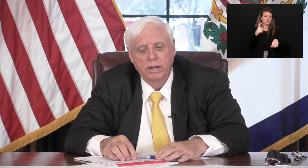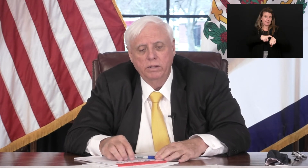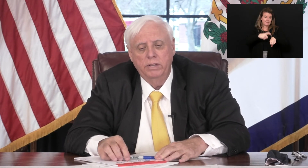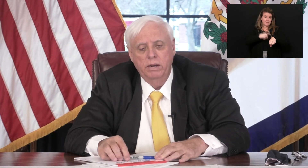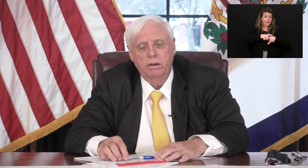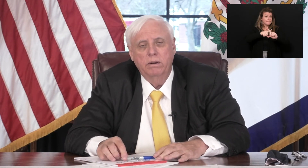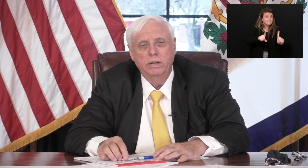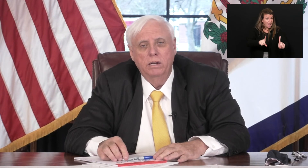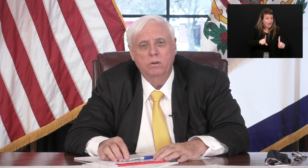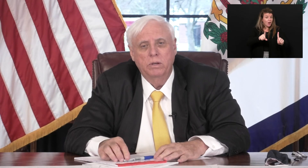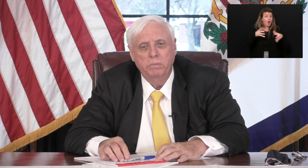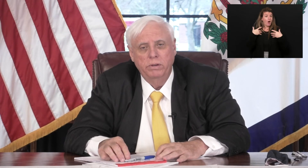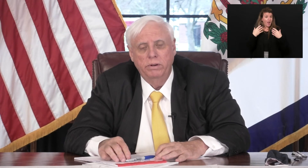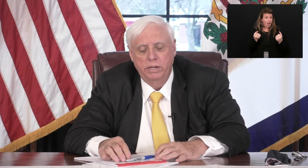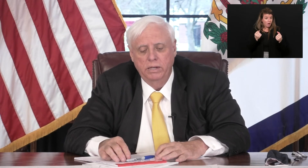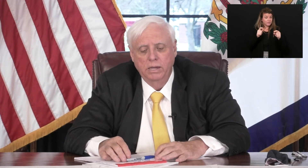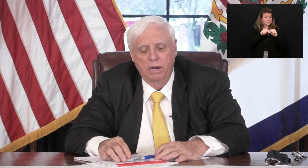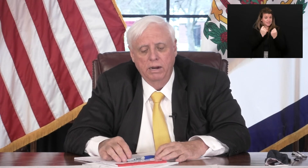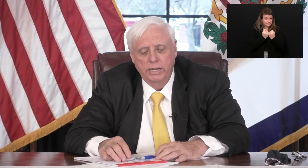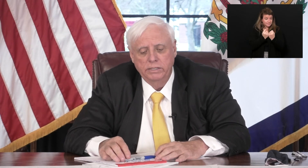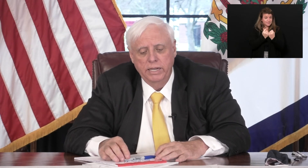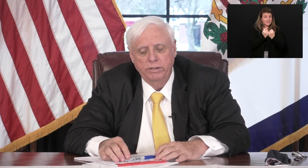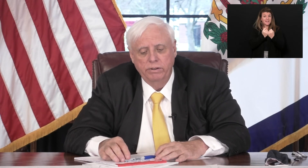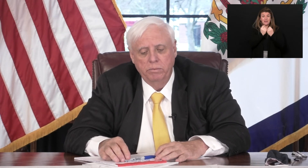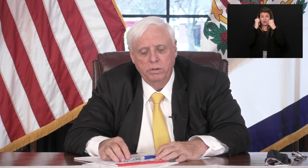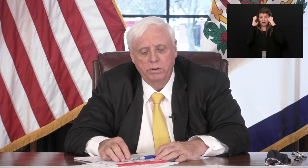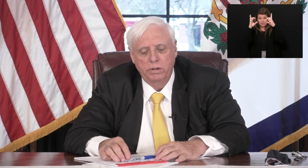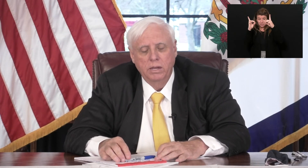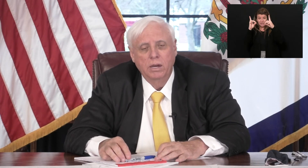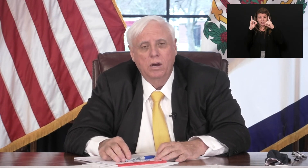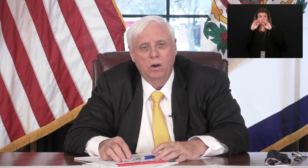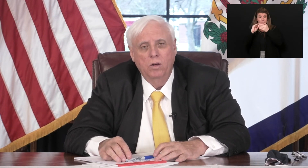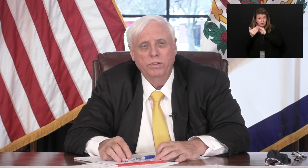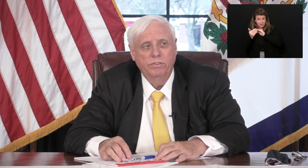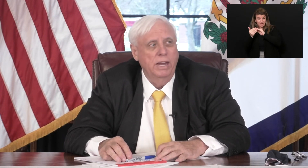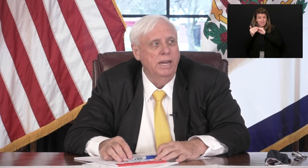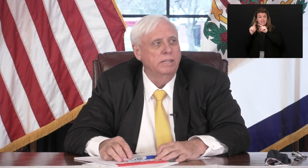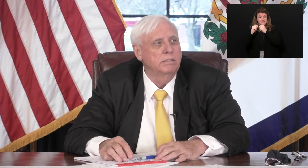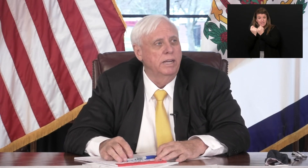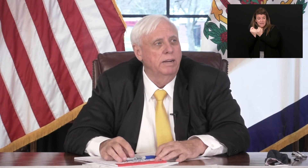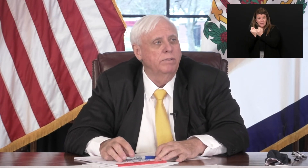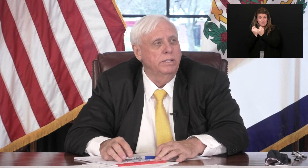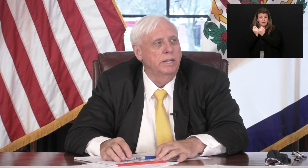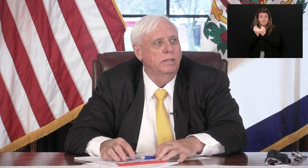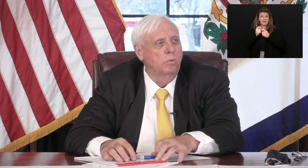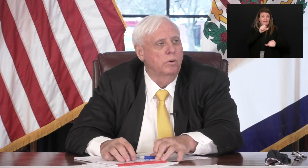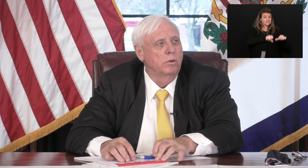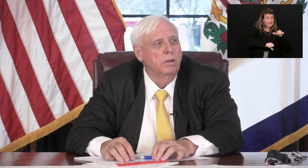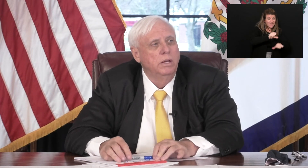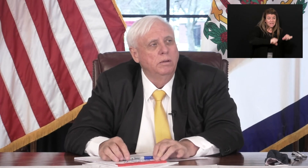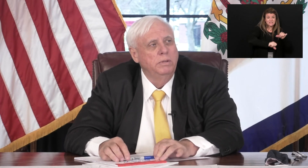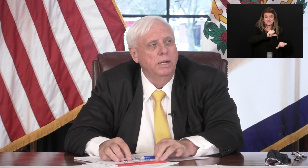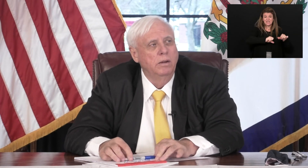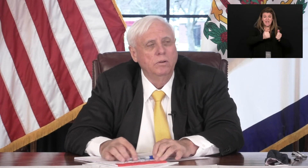our healthcare, community, our education community, all the science, everything in the